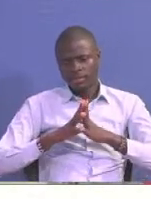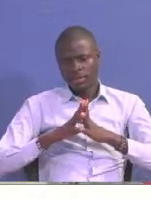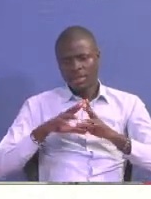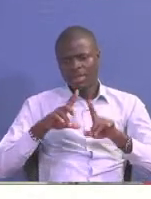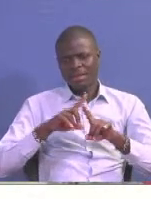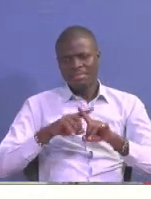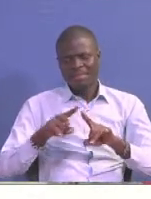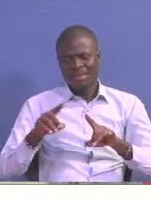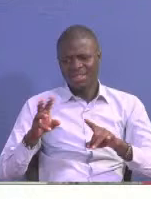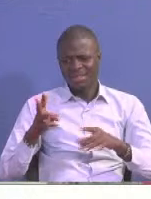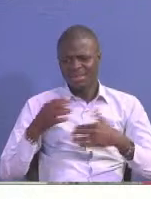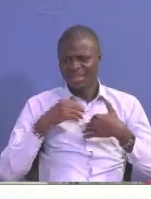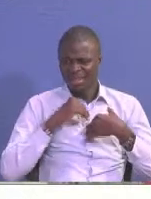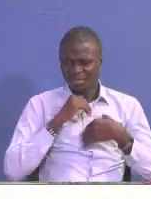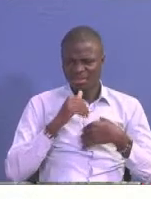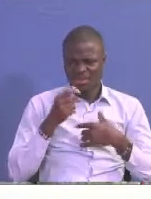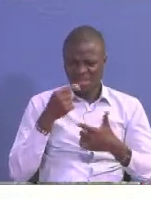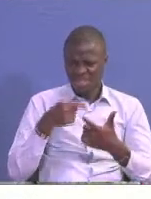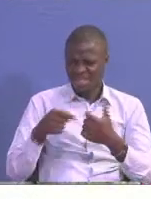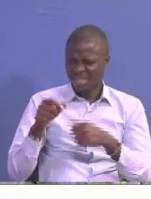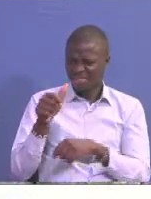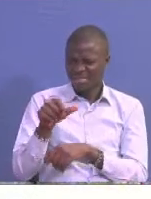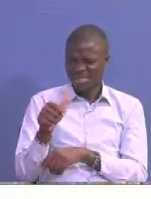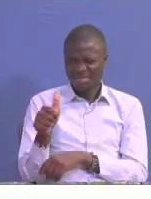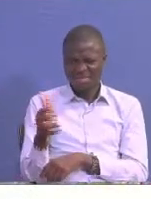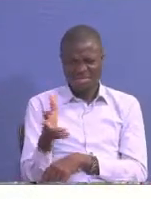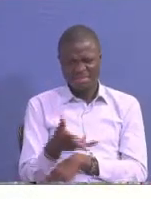but still we have not featured anywhere.